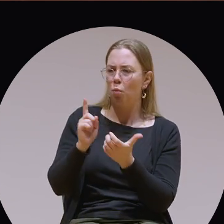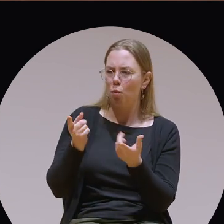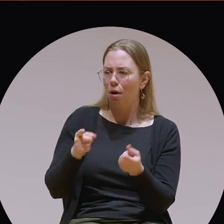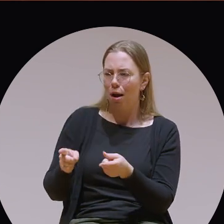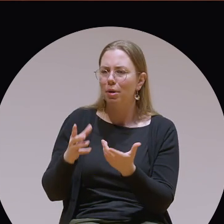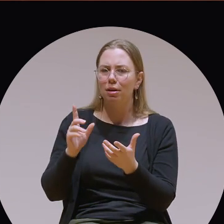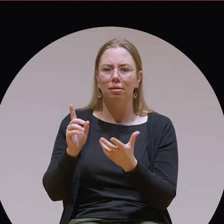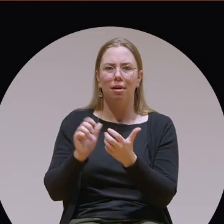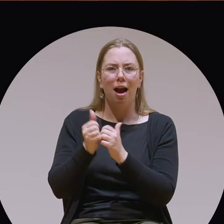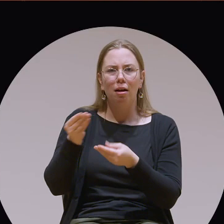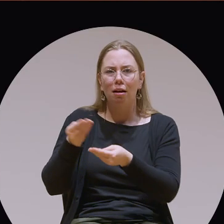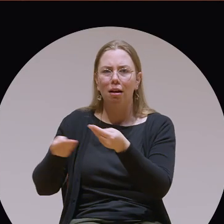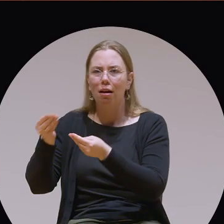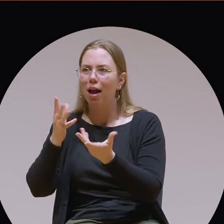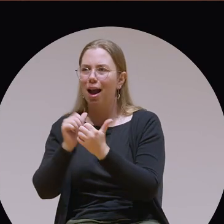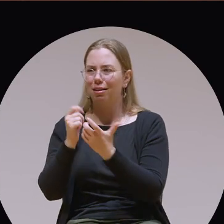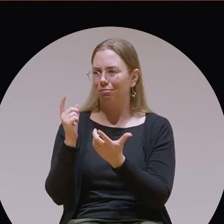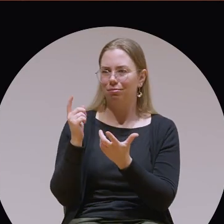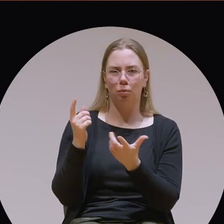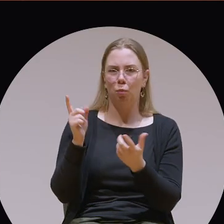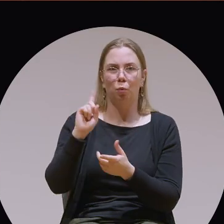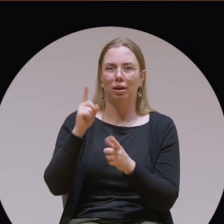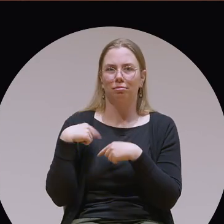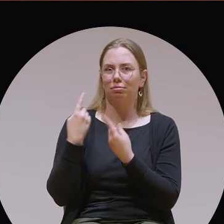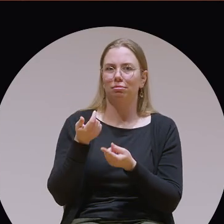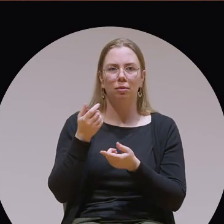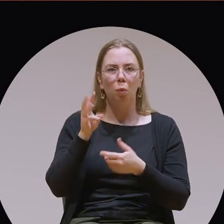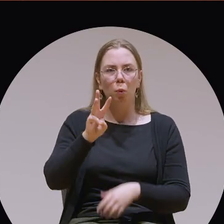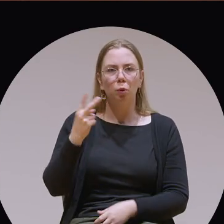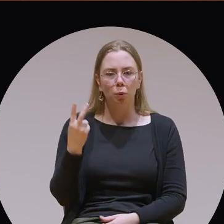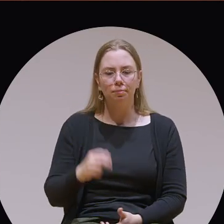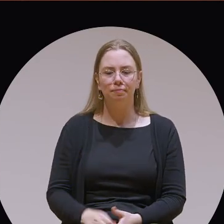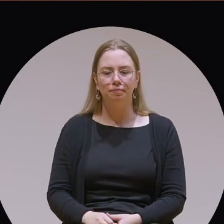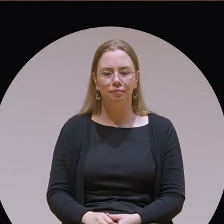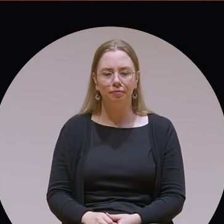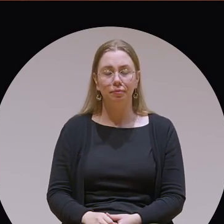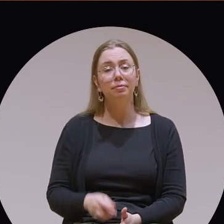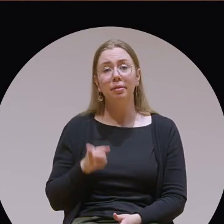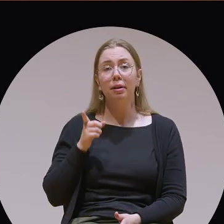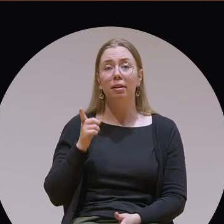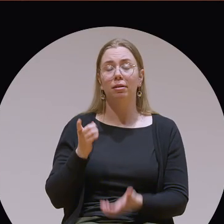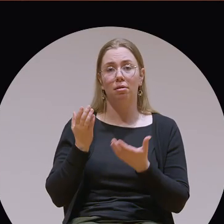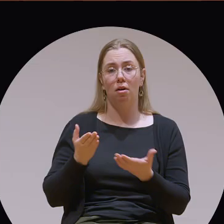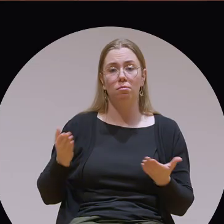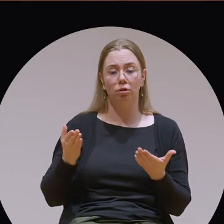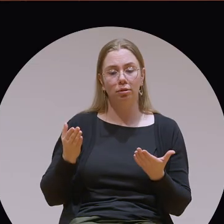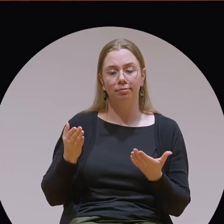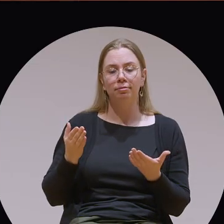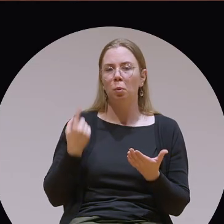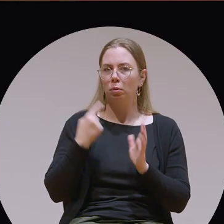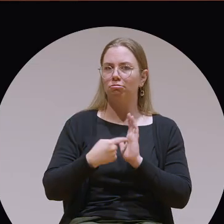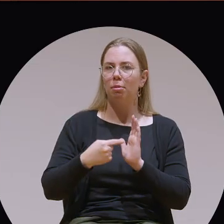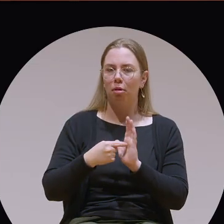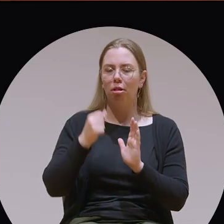particularly in World War II. And this was my cover slide. This is an object which belonged to one of those people.